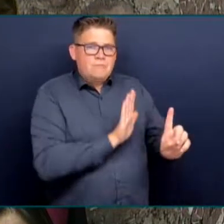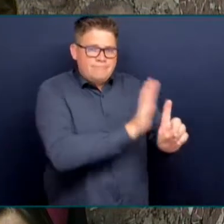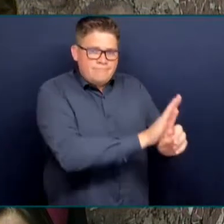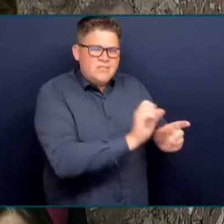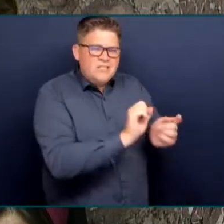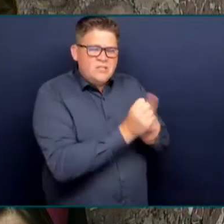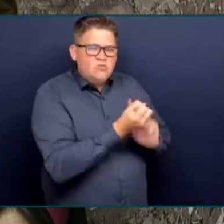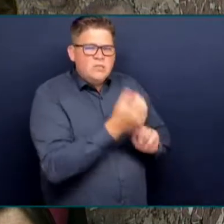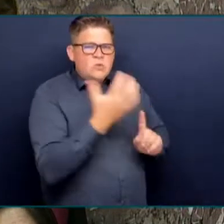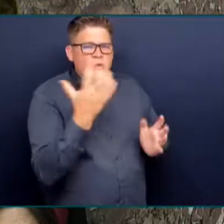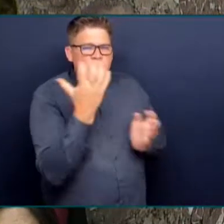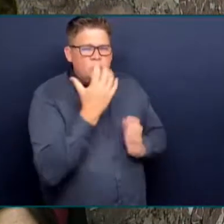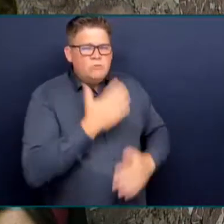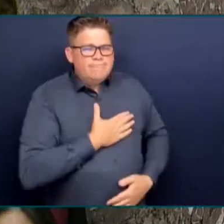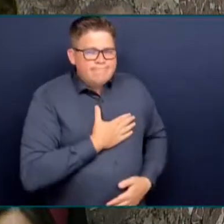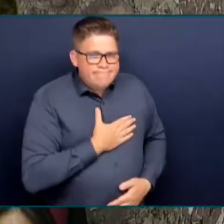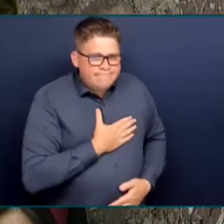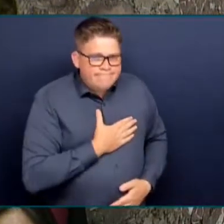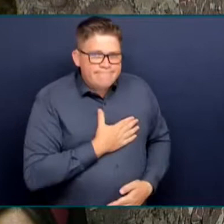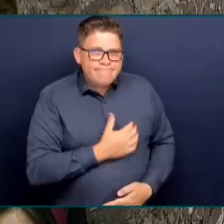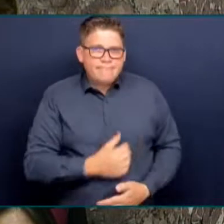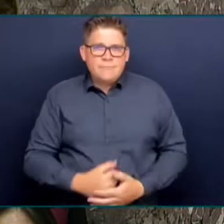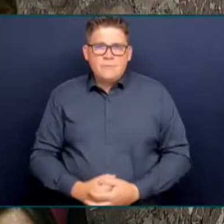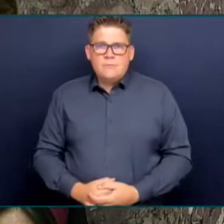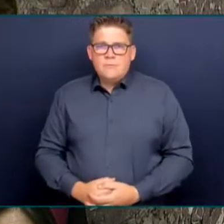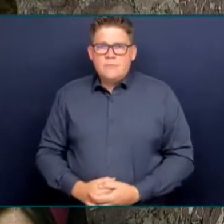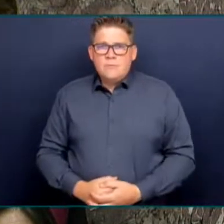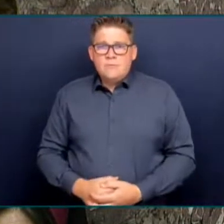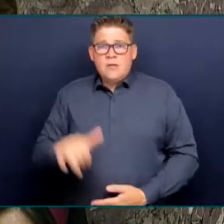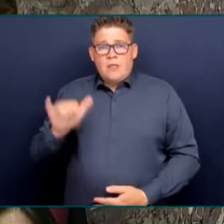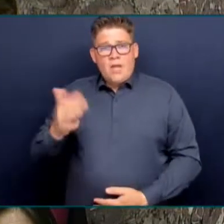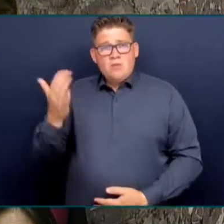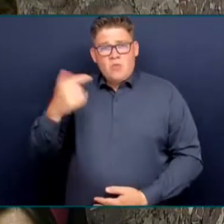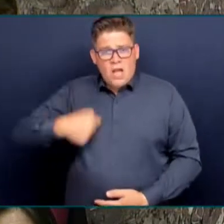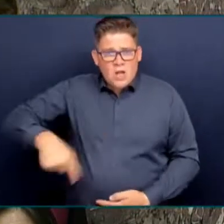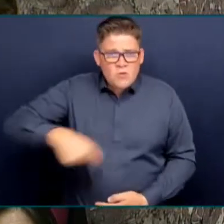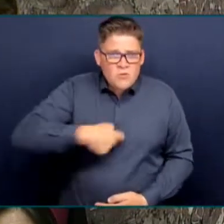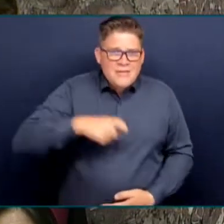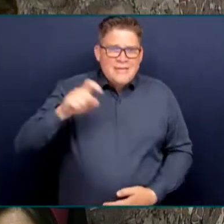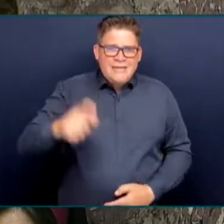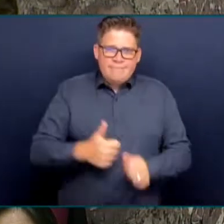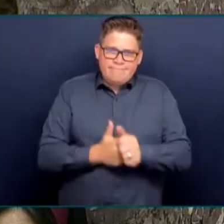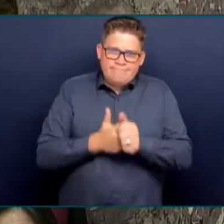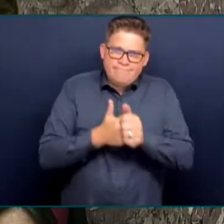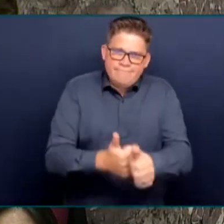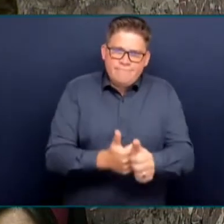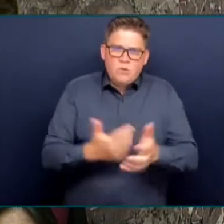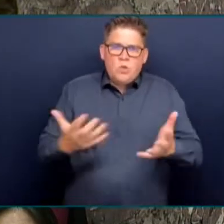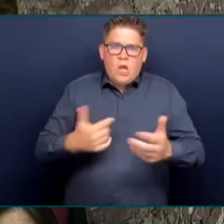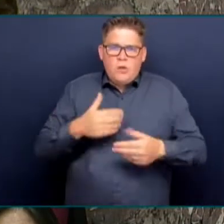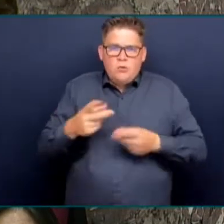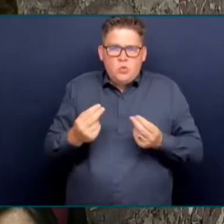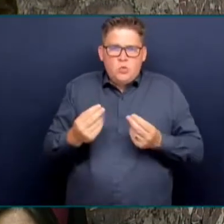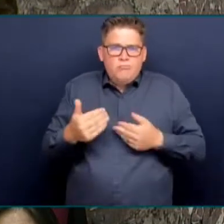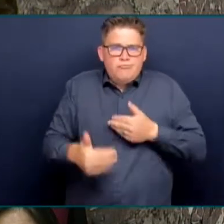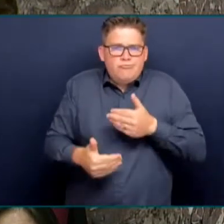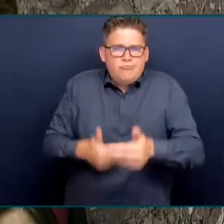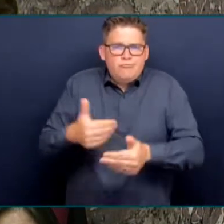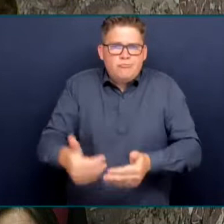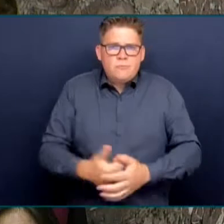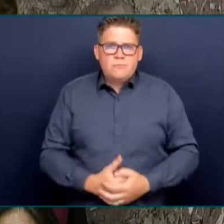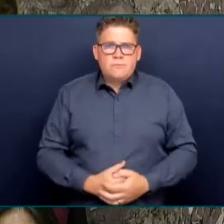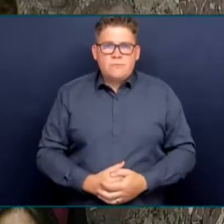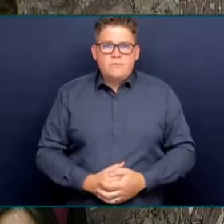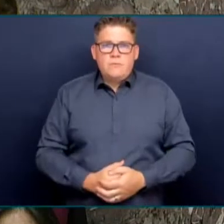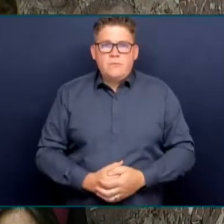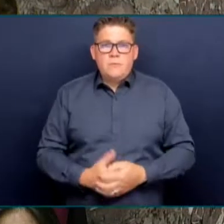do exactly what we're doing, Honourable Speaker, which is in a very challenging time for the healthcare system. Add healthcare staff,